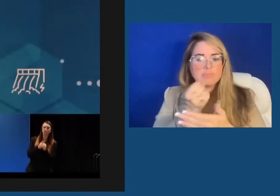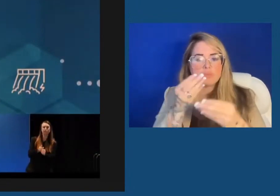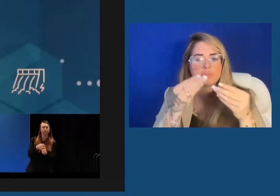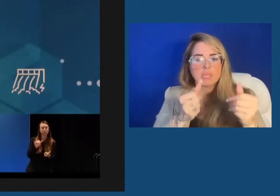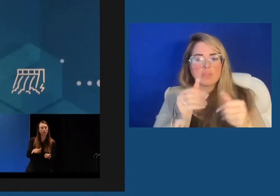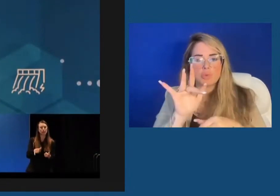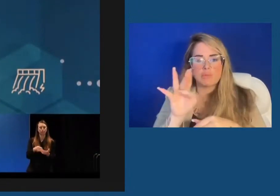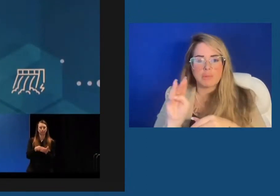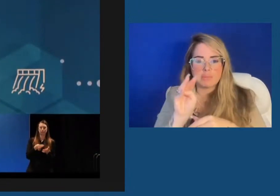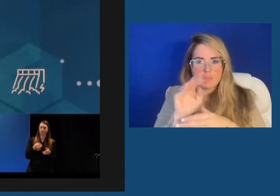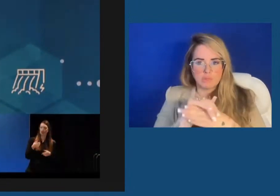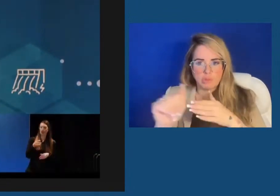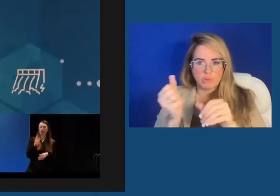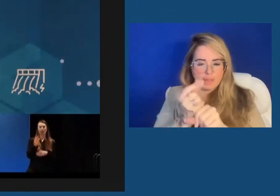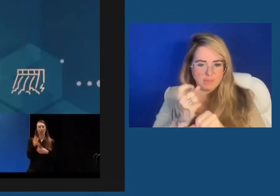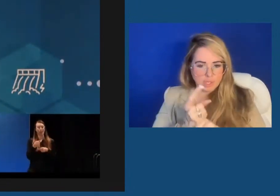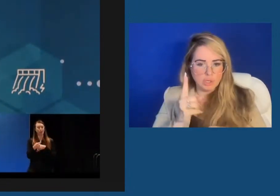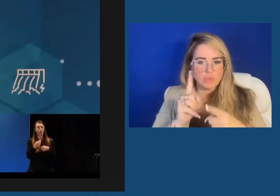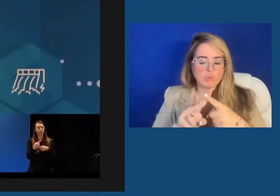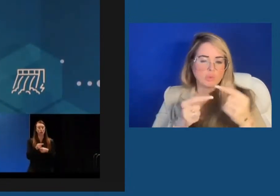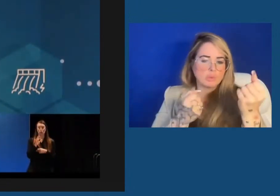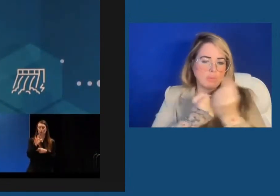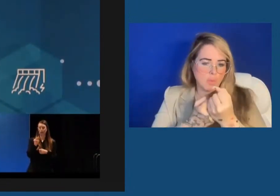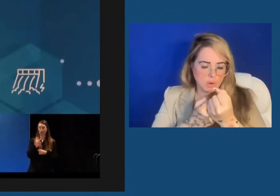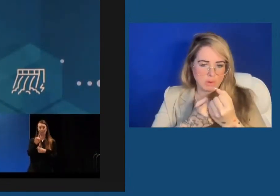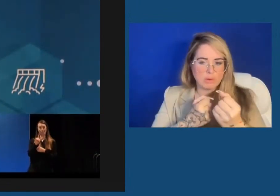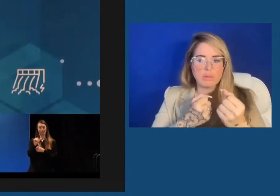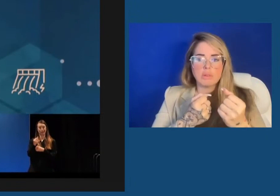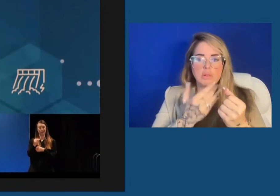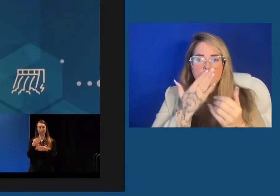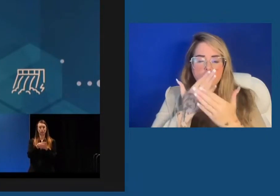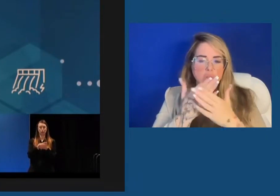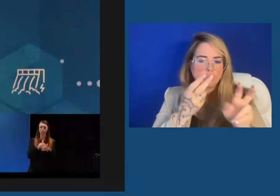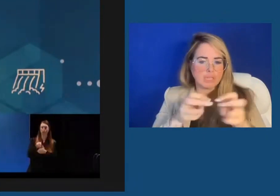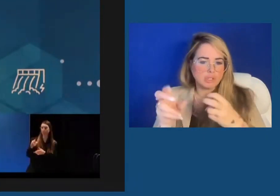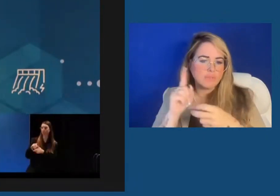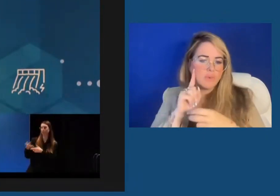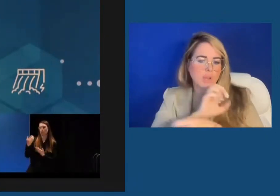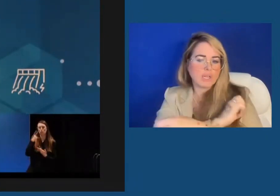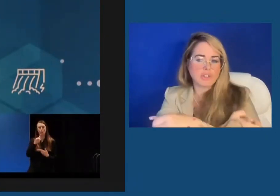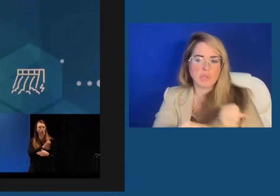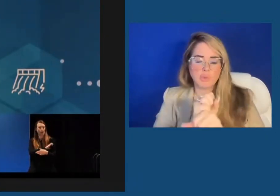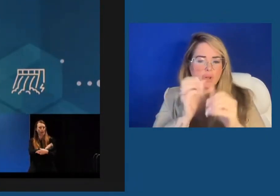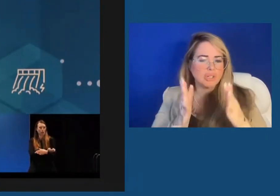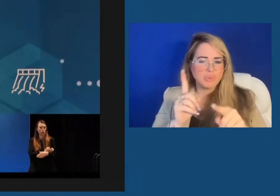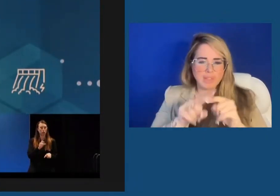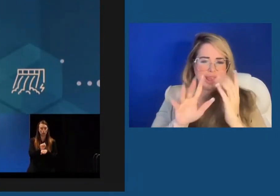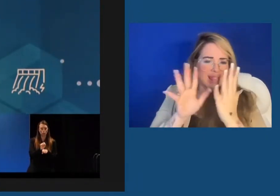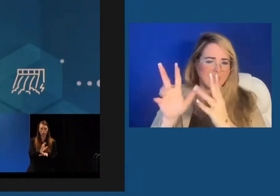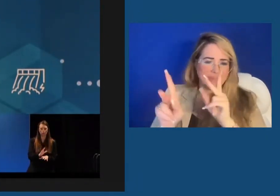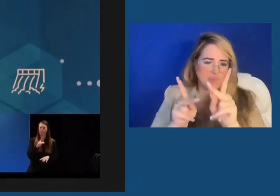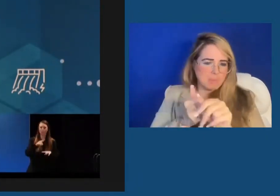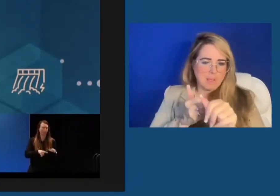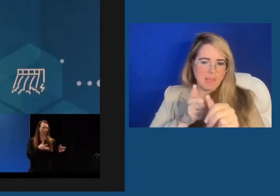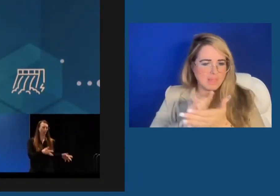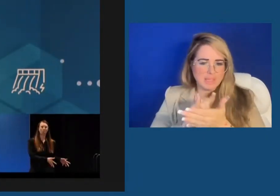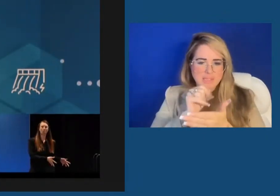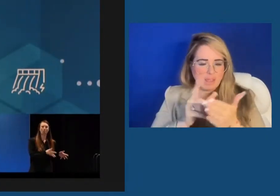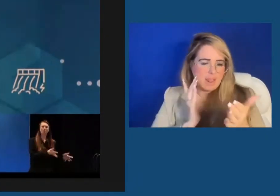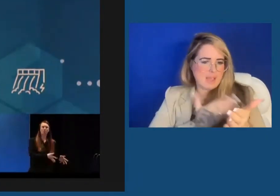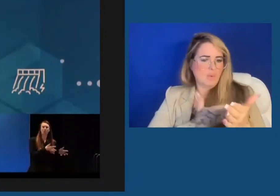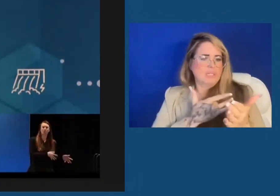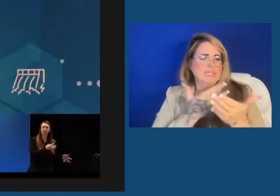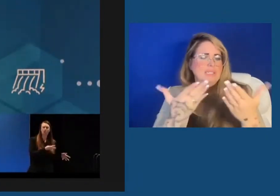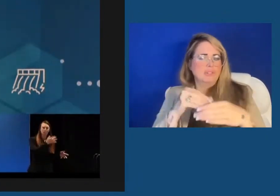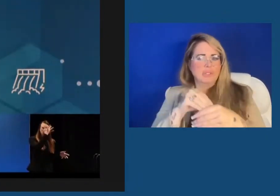million each year to support a just transition for energy workers. We can't leave anybody behind. That's not what we do here in the state of New